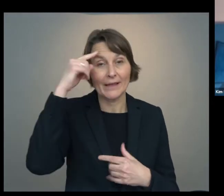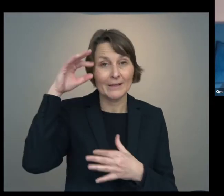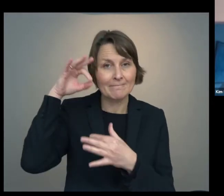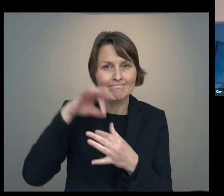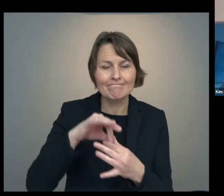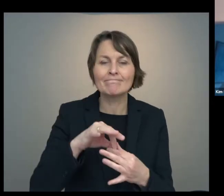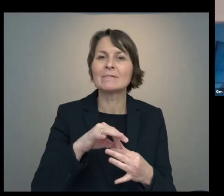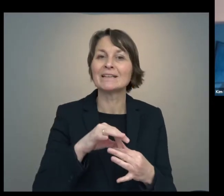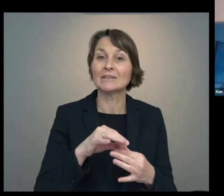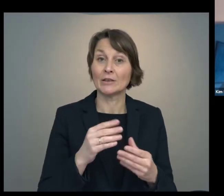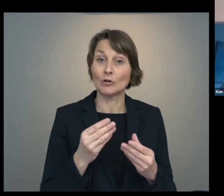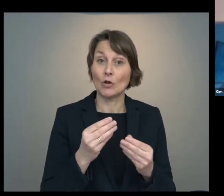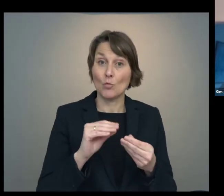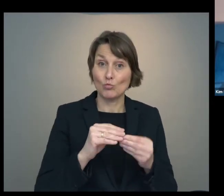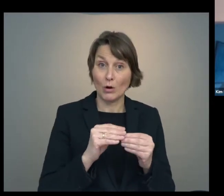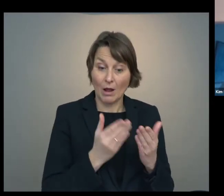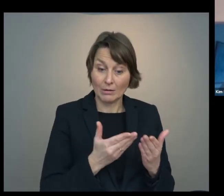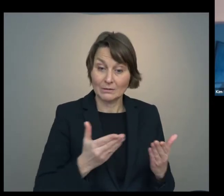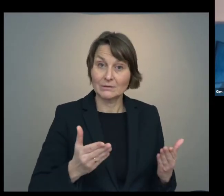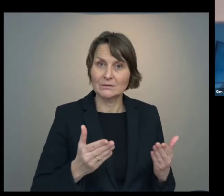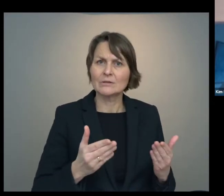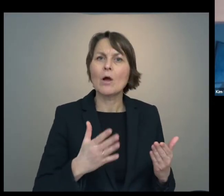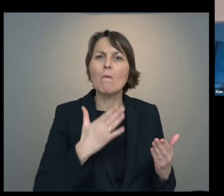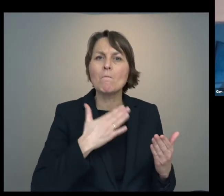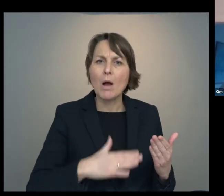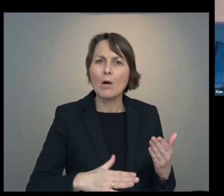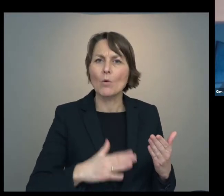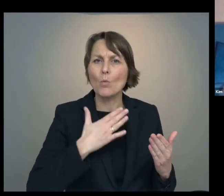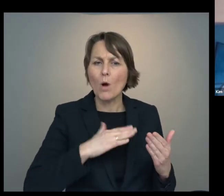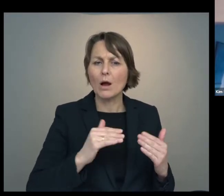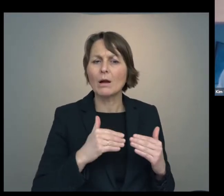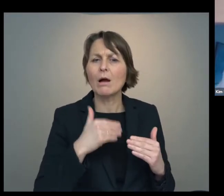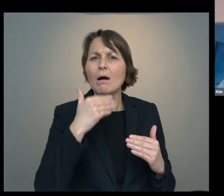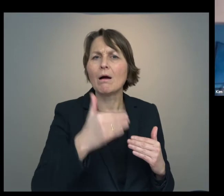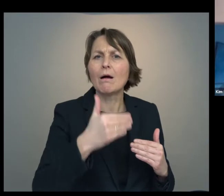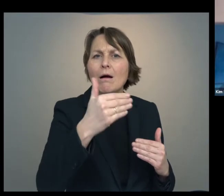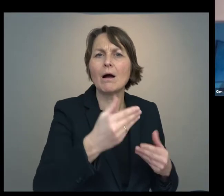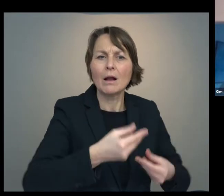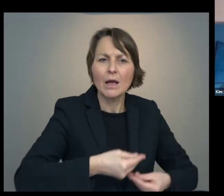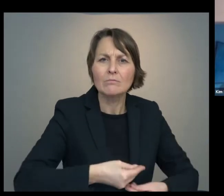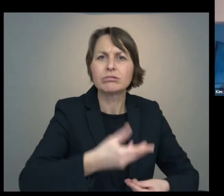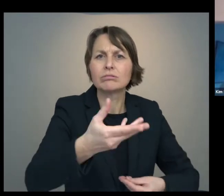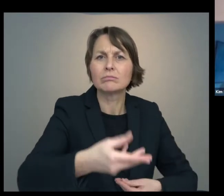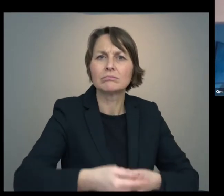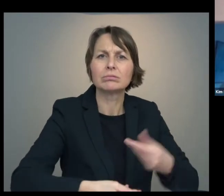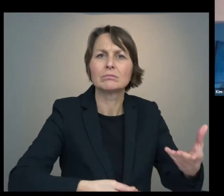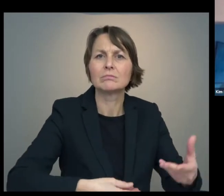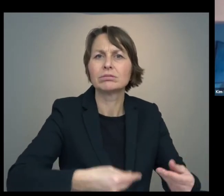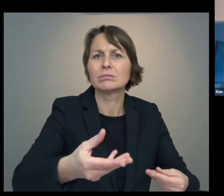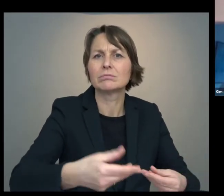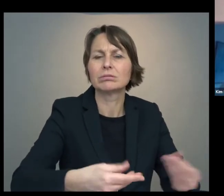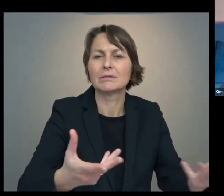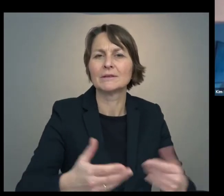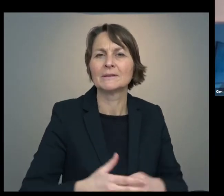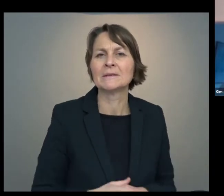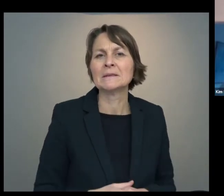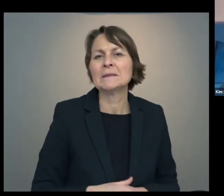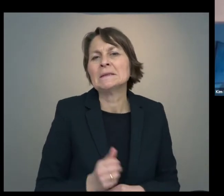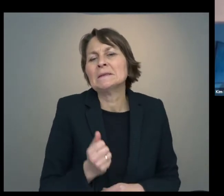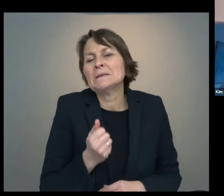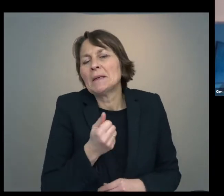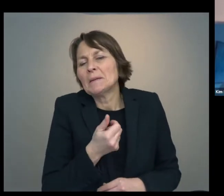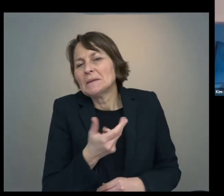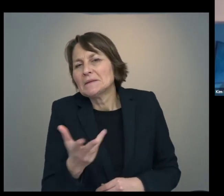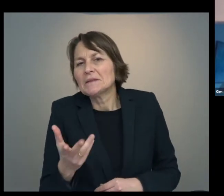things that we've committed to do for our products down the line. So I think some of these things are probably